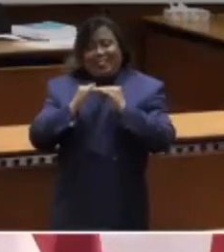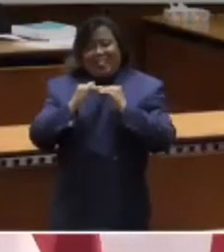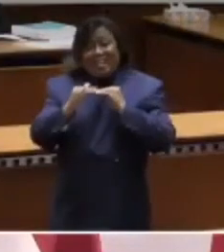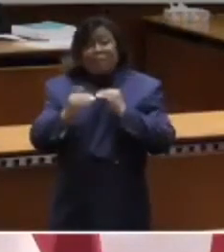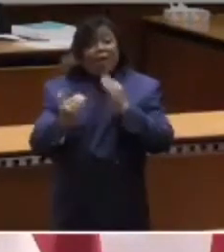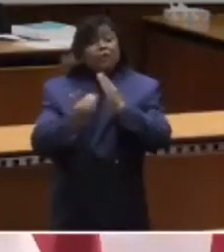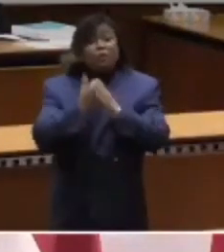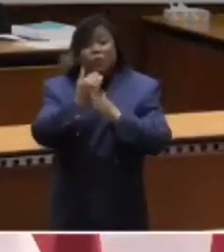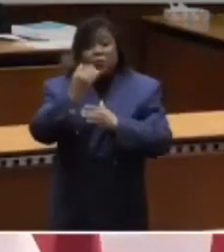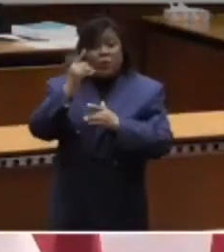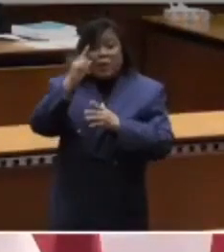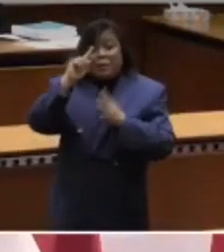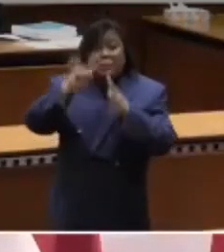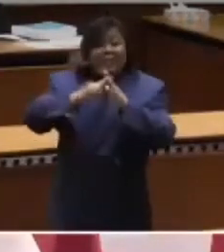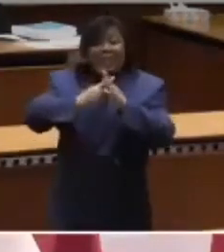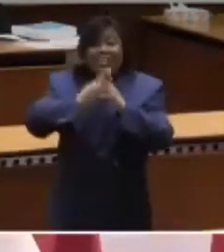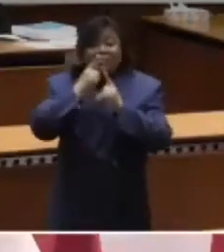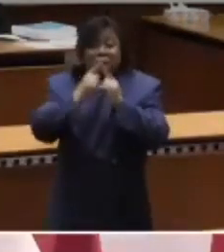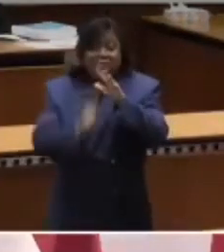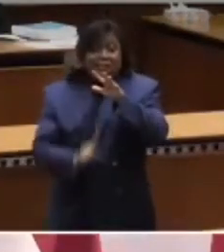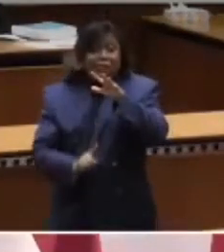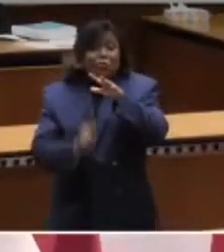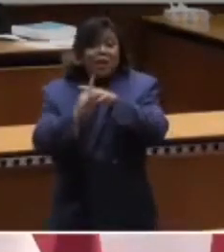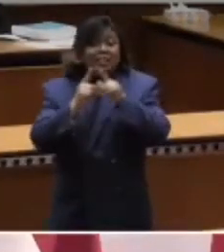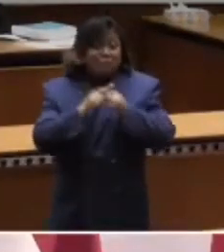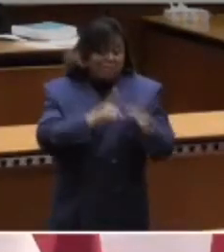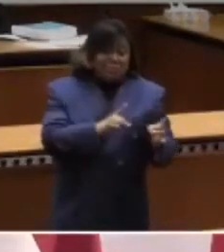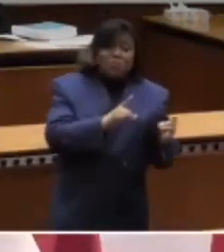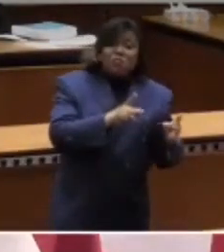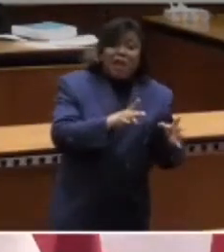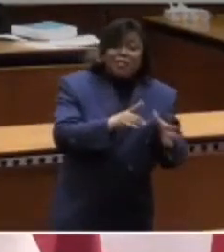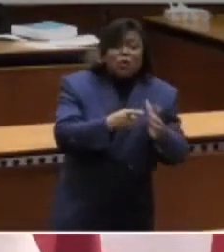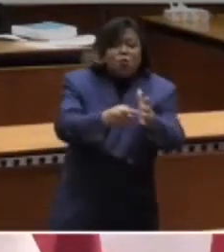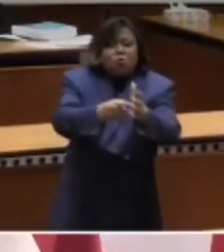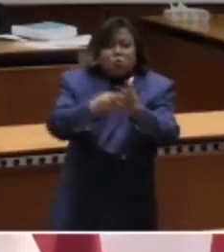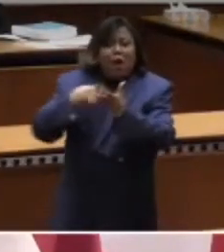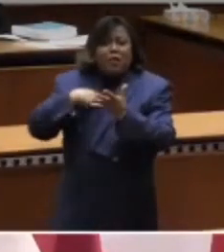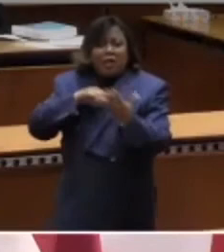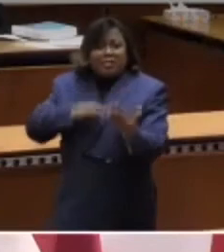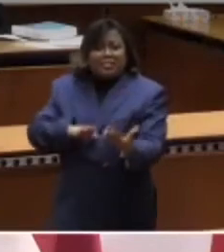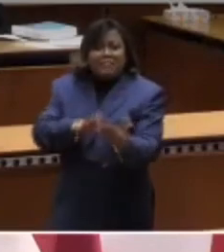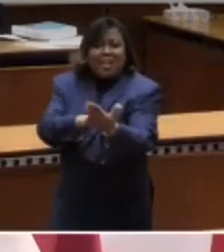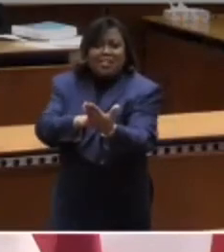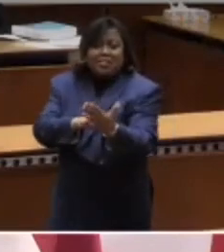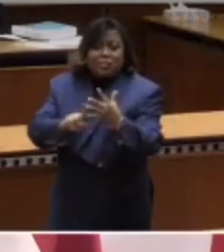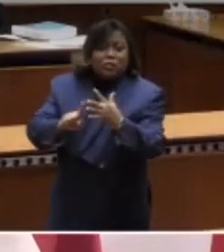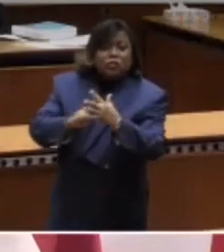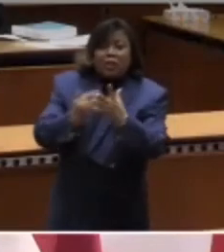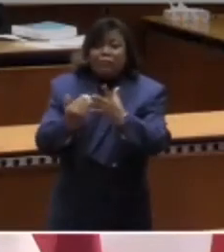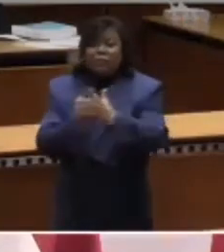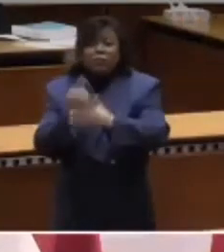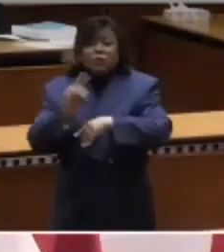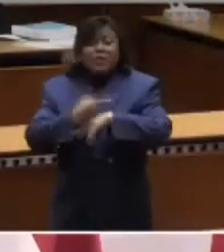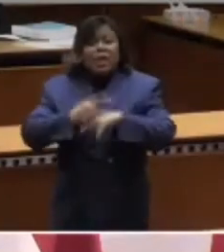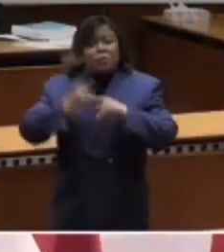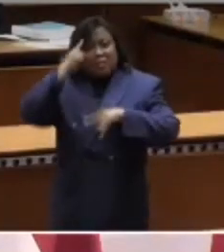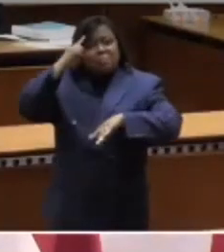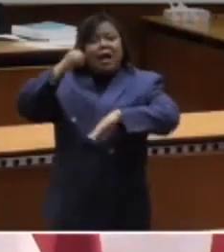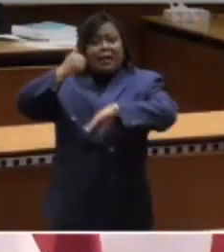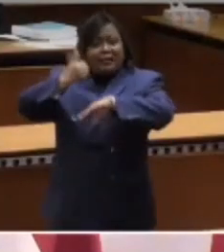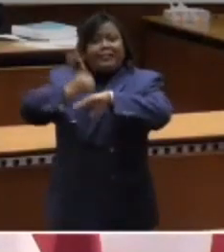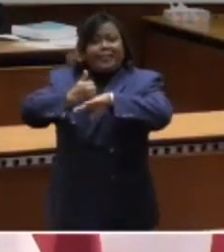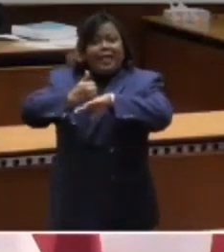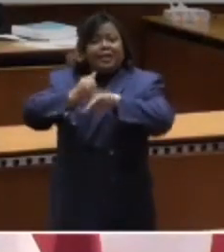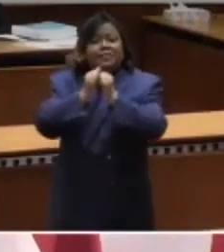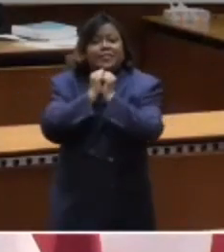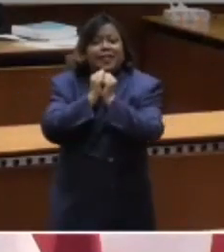that new beginnings, especially arising from tragedy, require us to face the dawn of a new day with a mindset